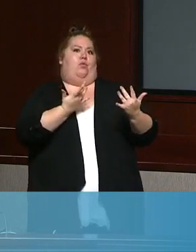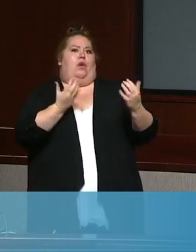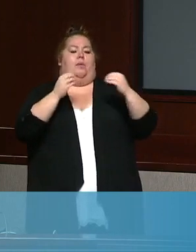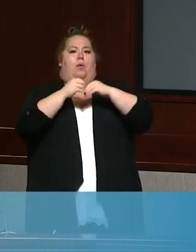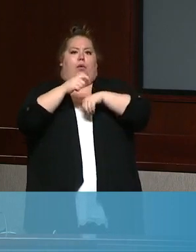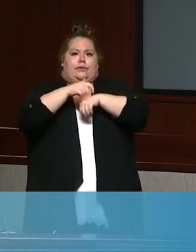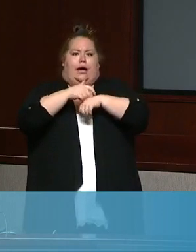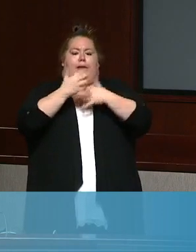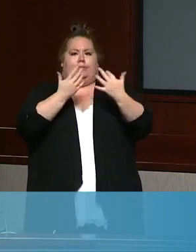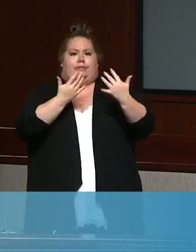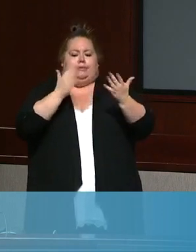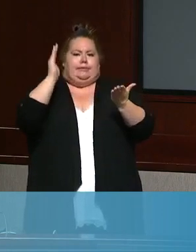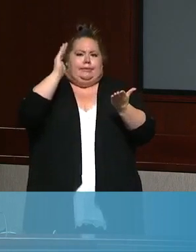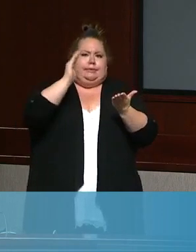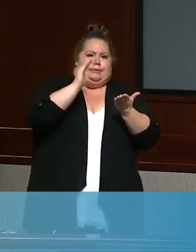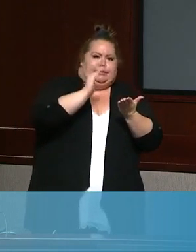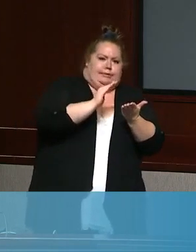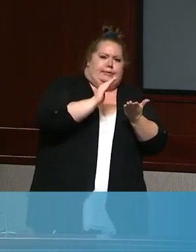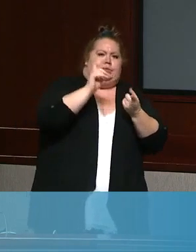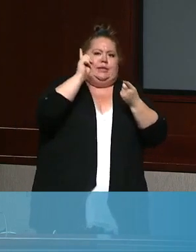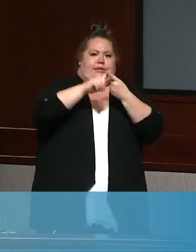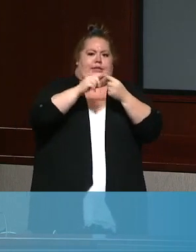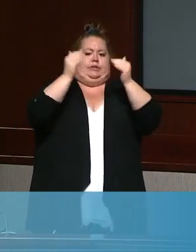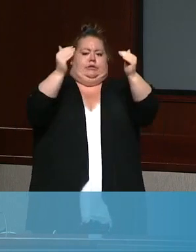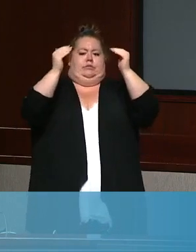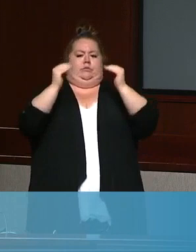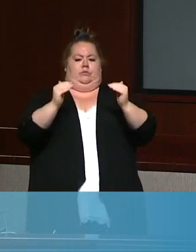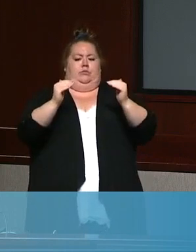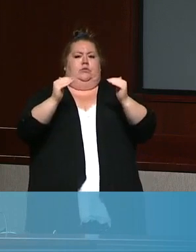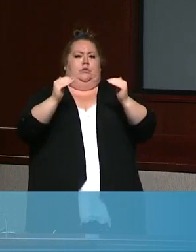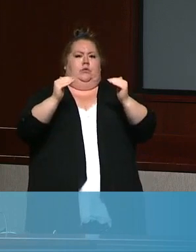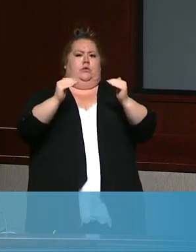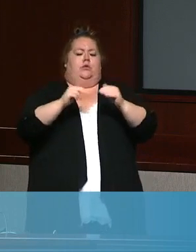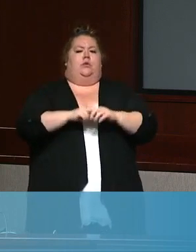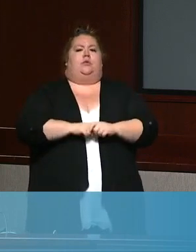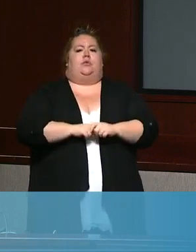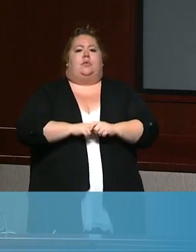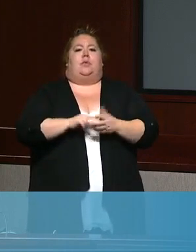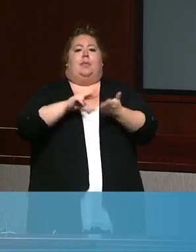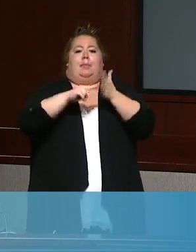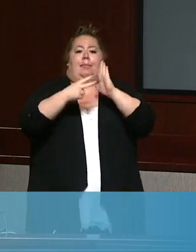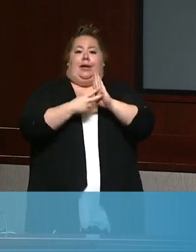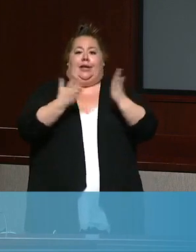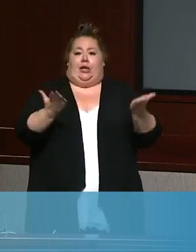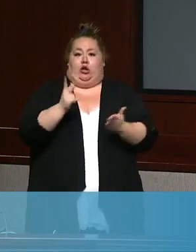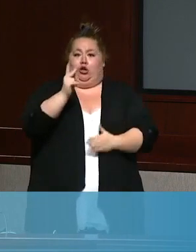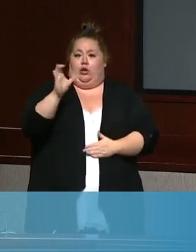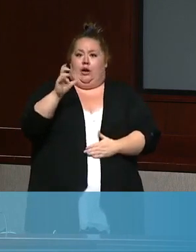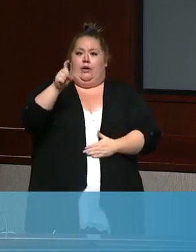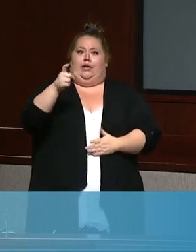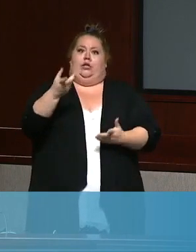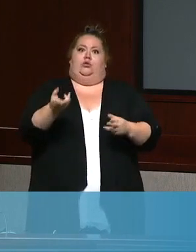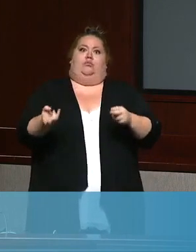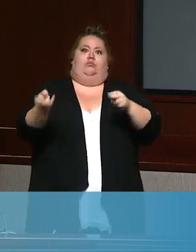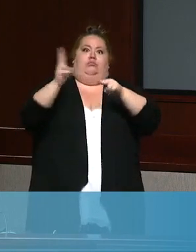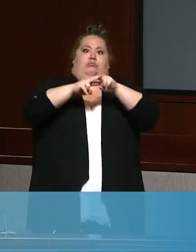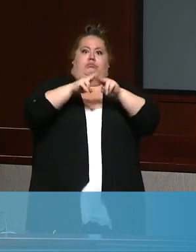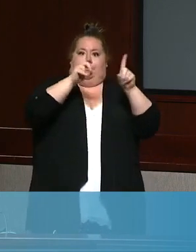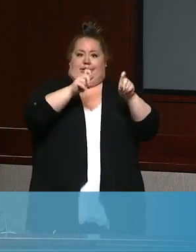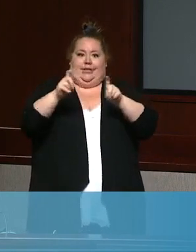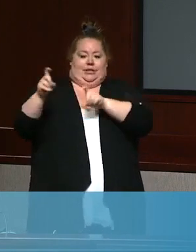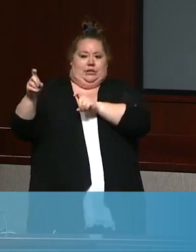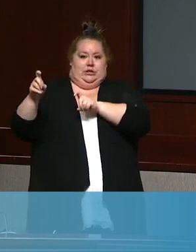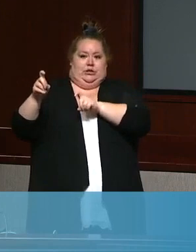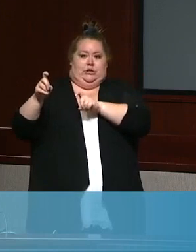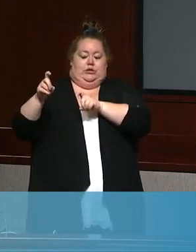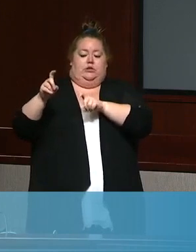So the county needs to increase testing. The calculation that we've performed is an additional 877 tests